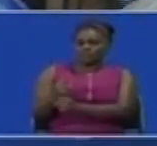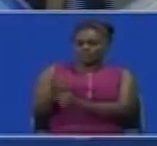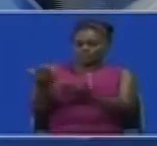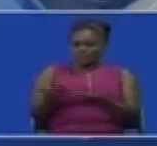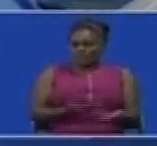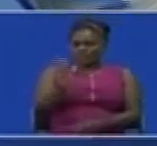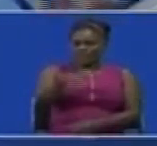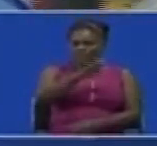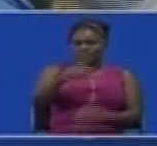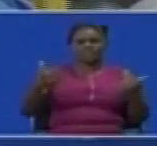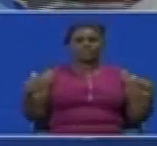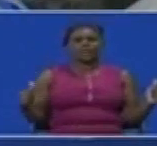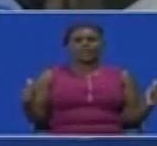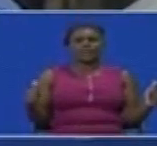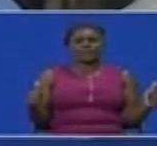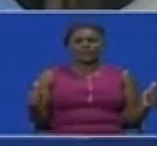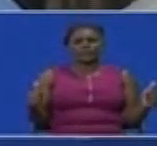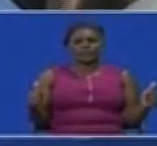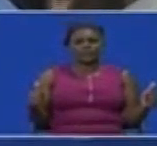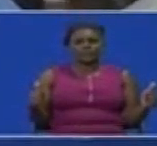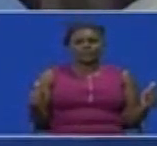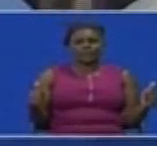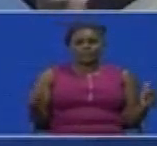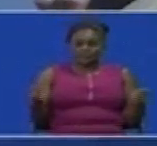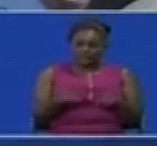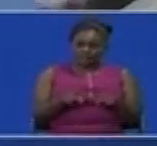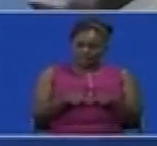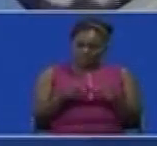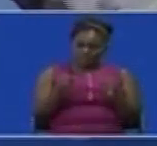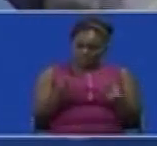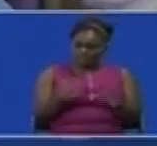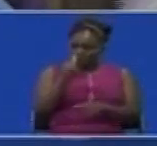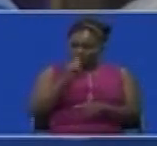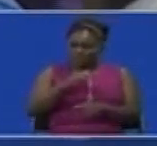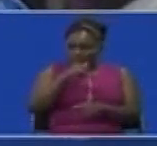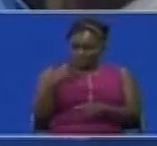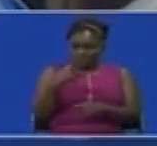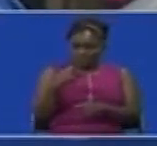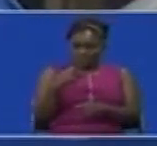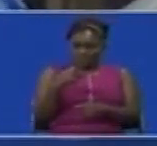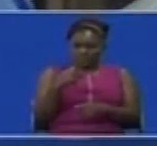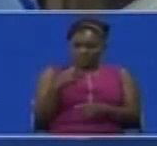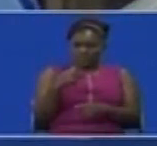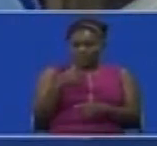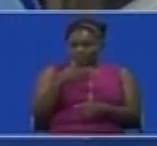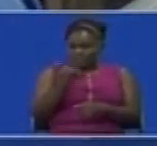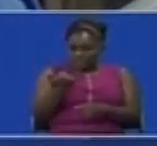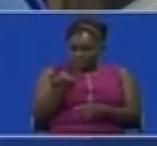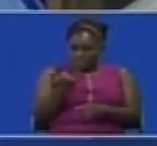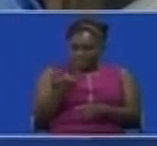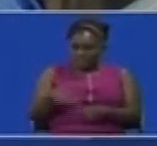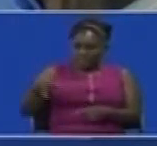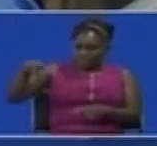assembly, even if it is to be given, to be privatized rather. It ought to have gone through